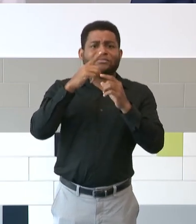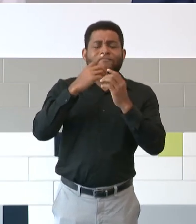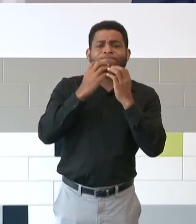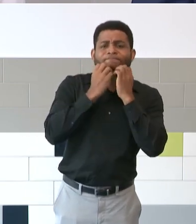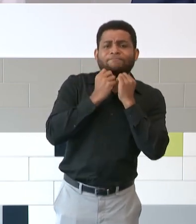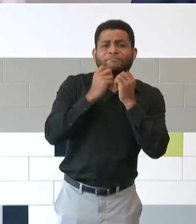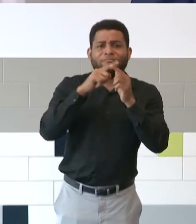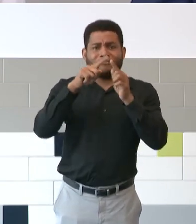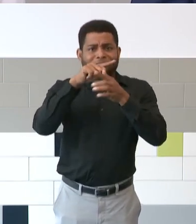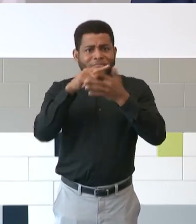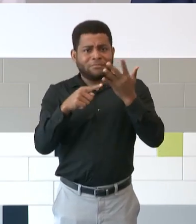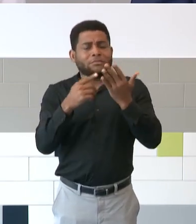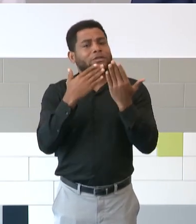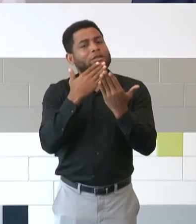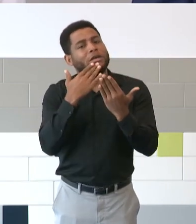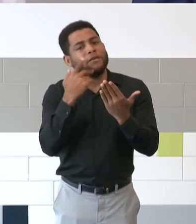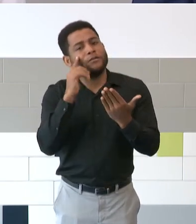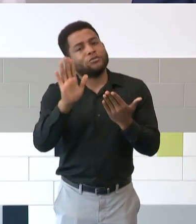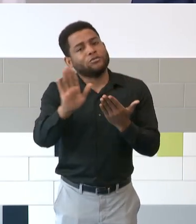questions? Yes.